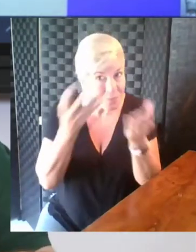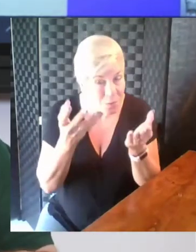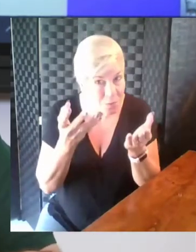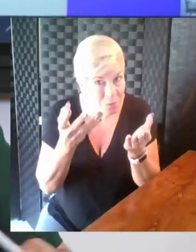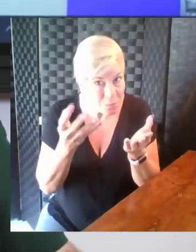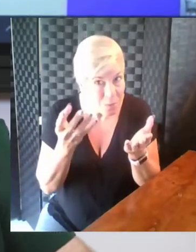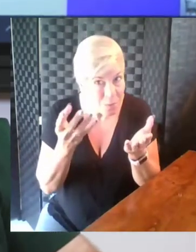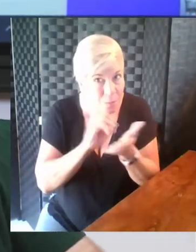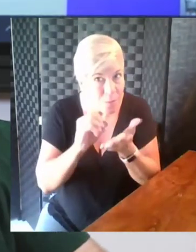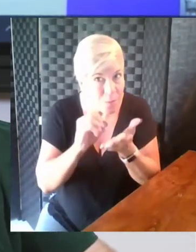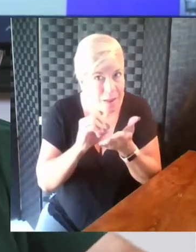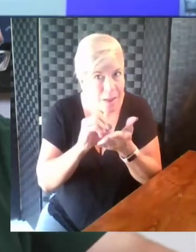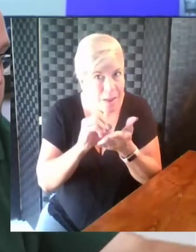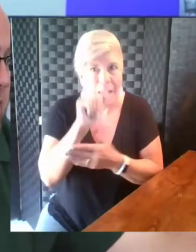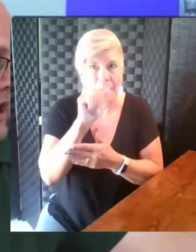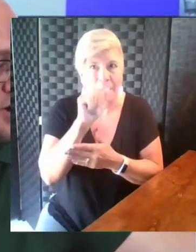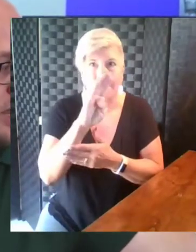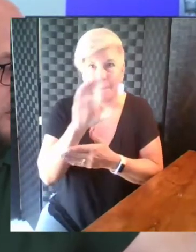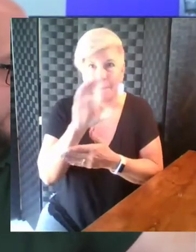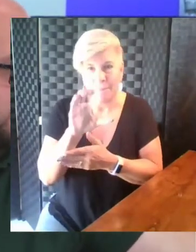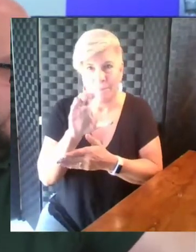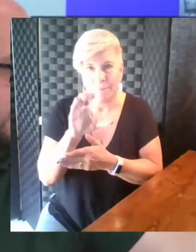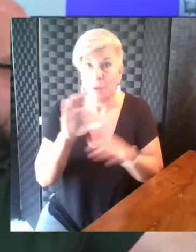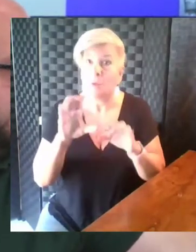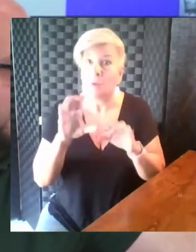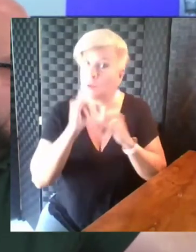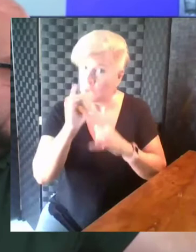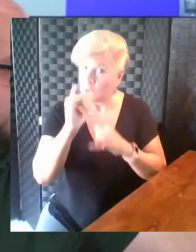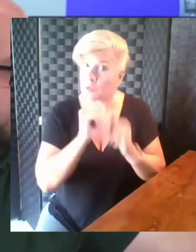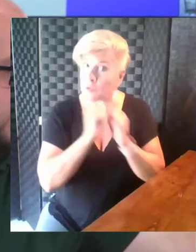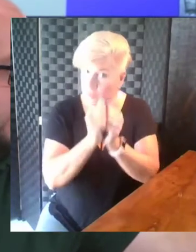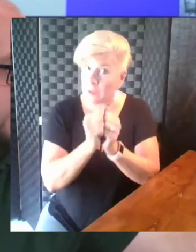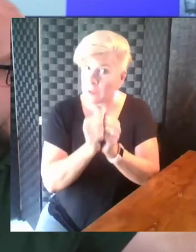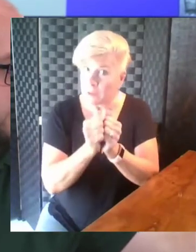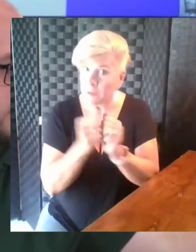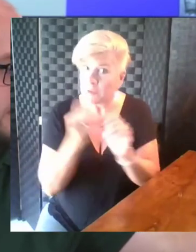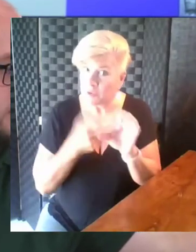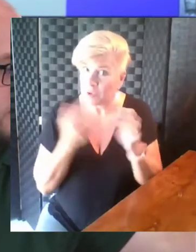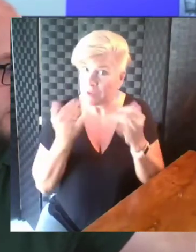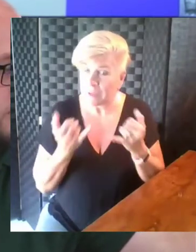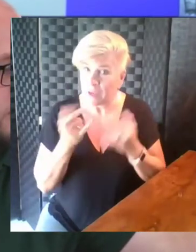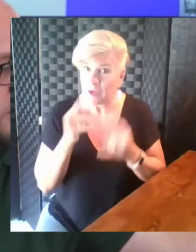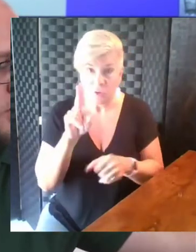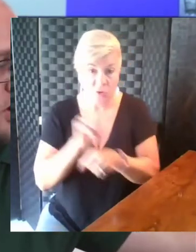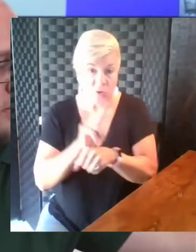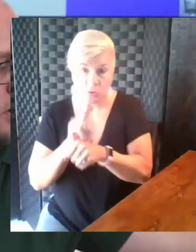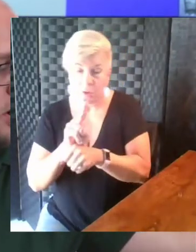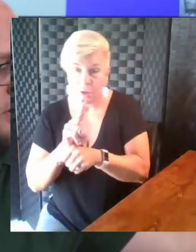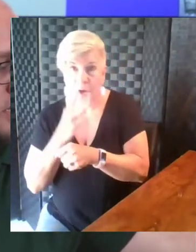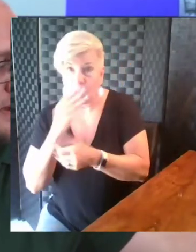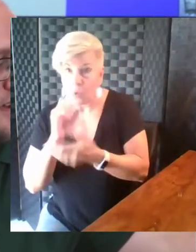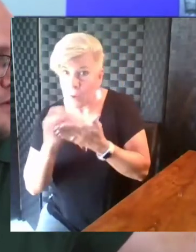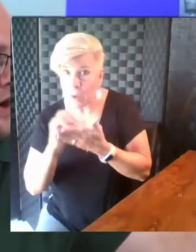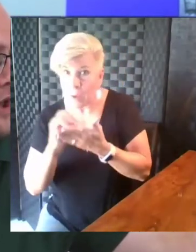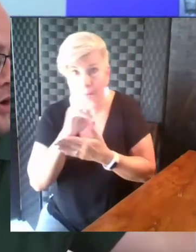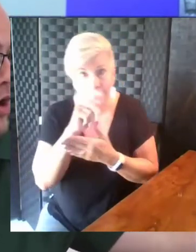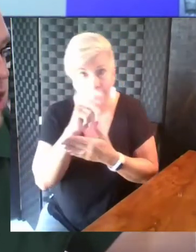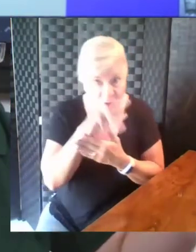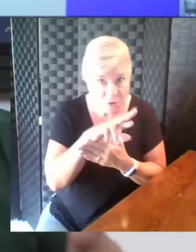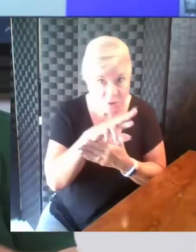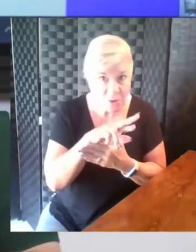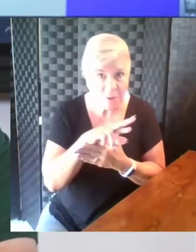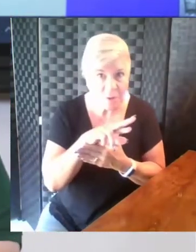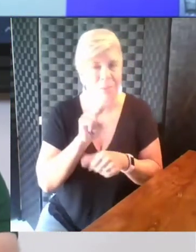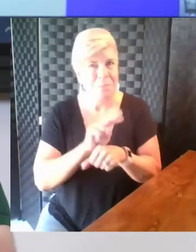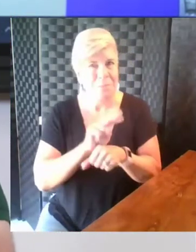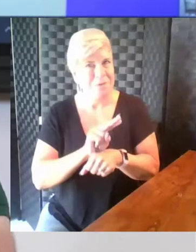journal is our alphabet. And I'm going to go ahead and do that with you right now. I'm going to pick a crayon. You could use a pencil or a marker. I'm going to use my favorite color, dark